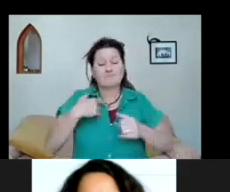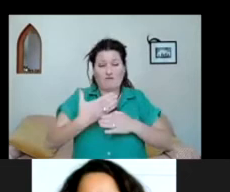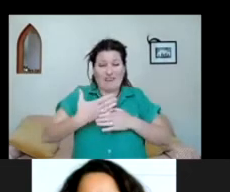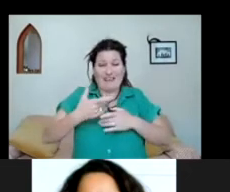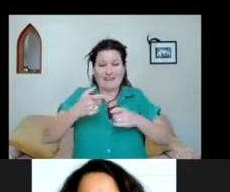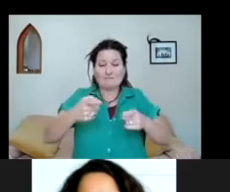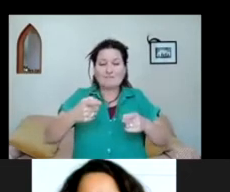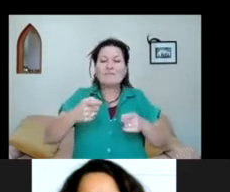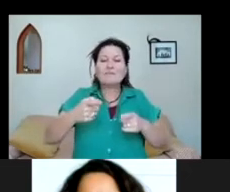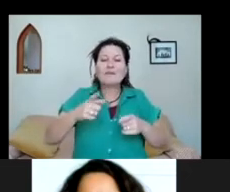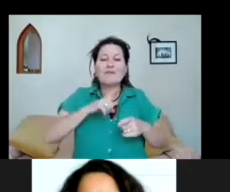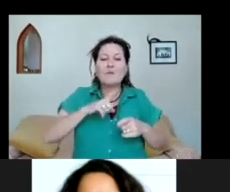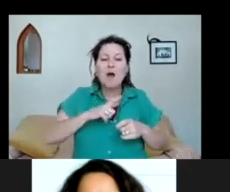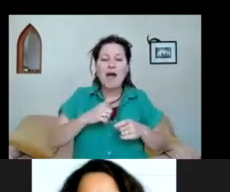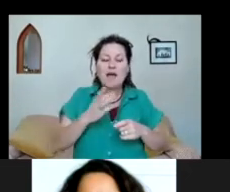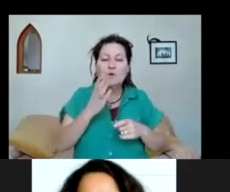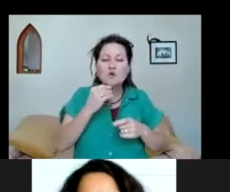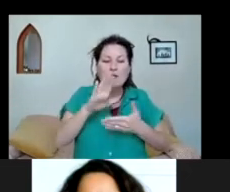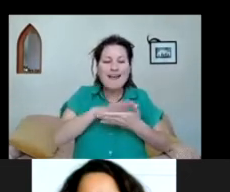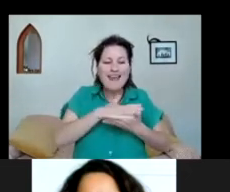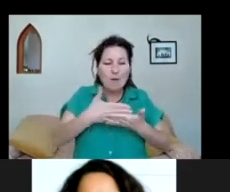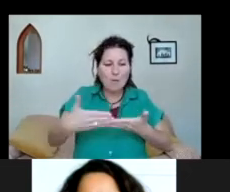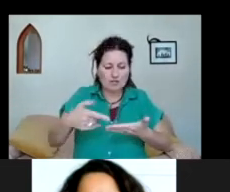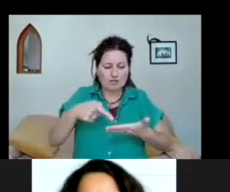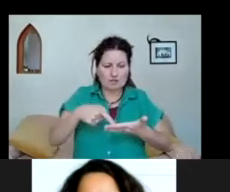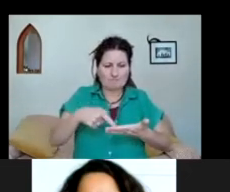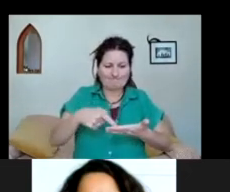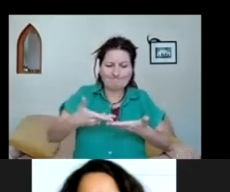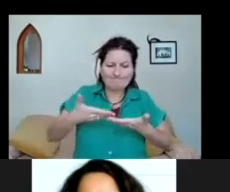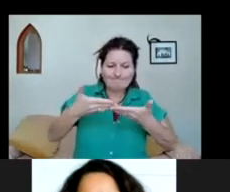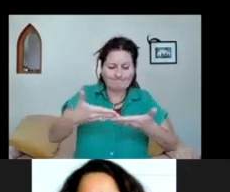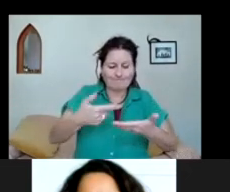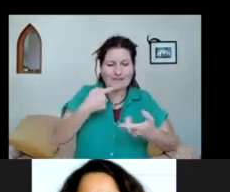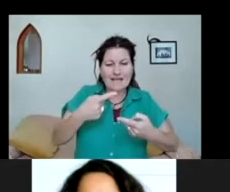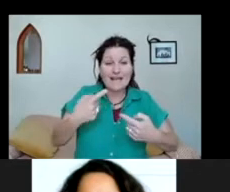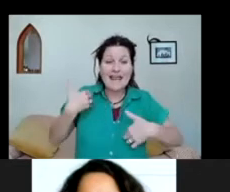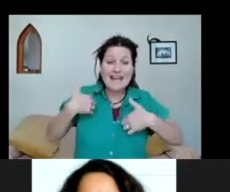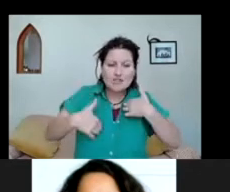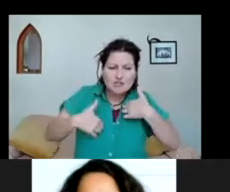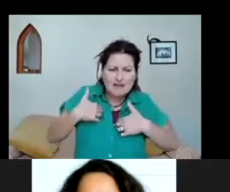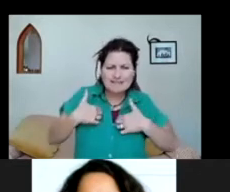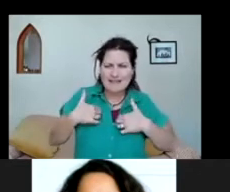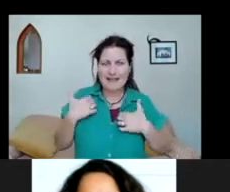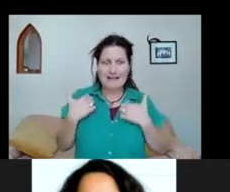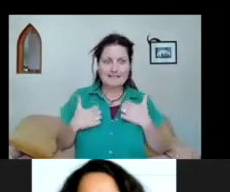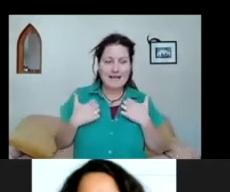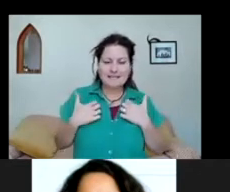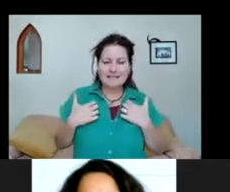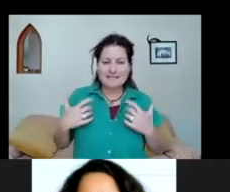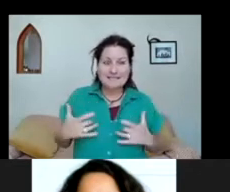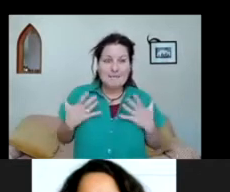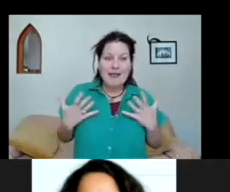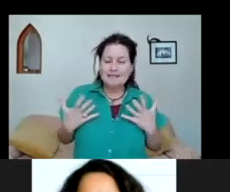the language we're using is around giving a kind of interesting, exciting, stimulating